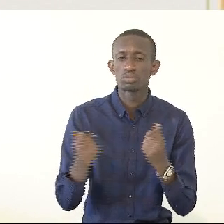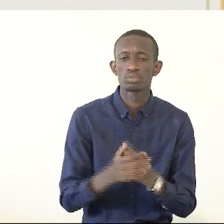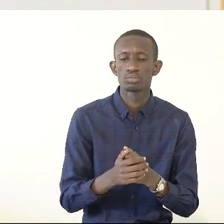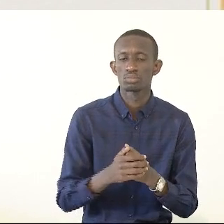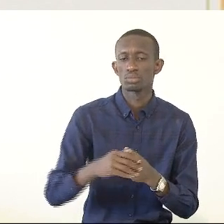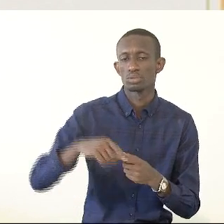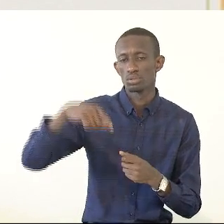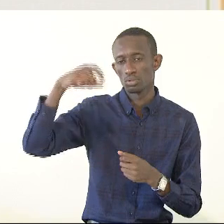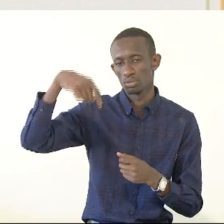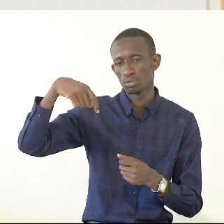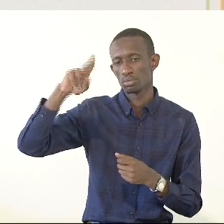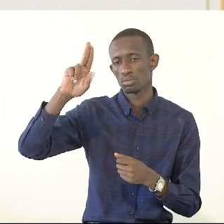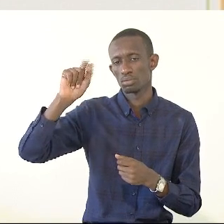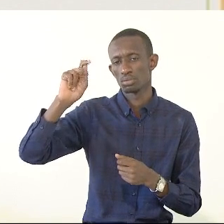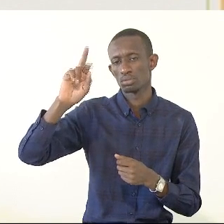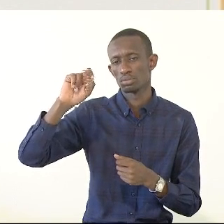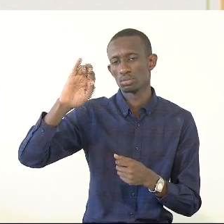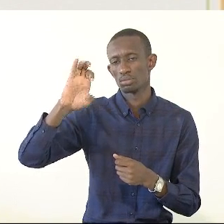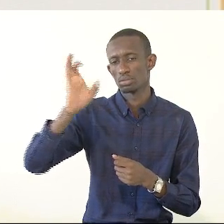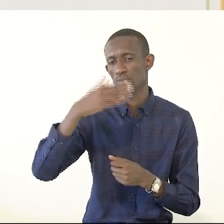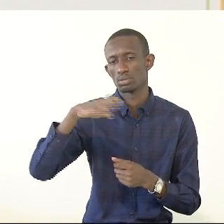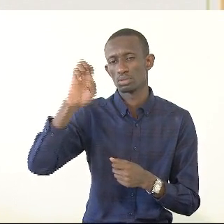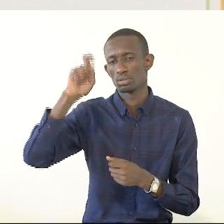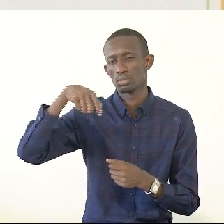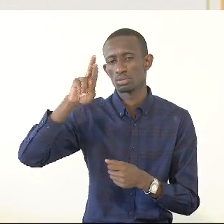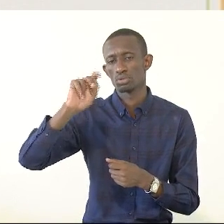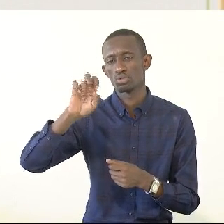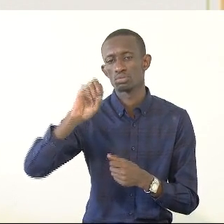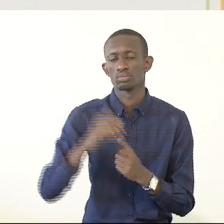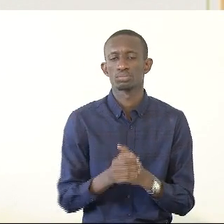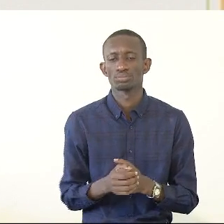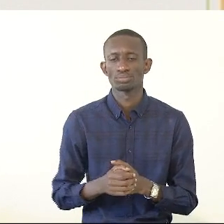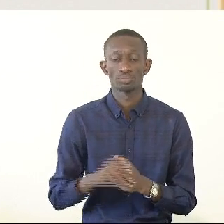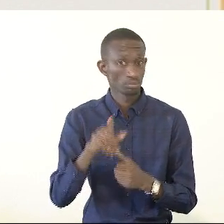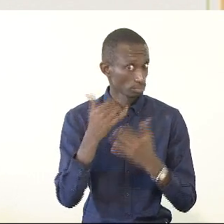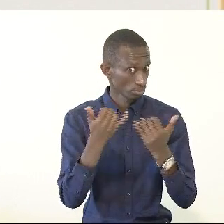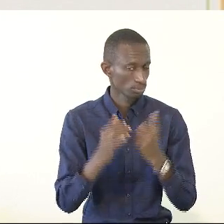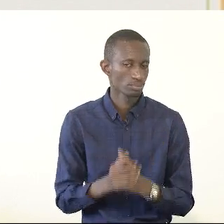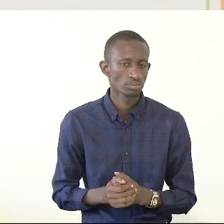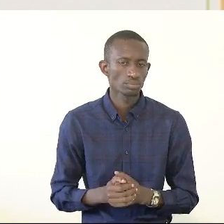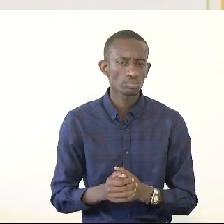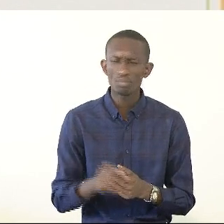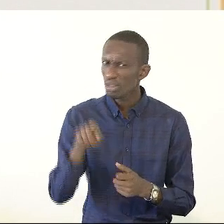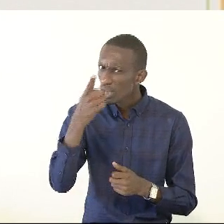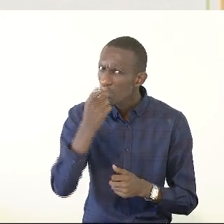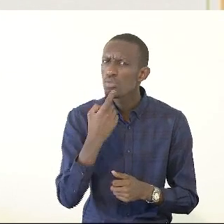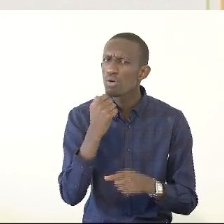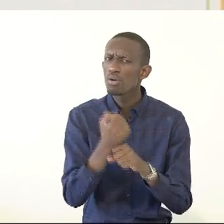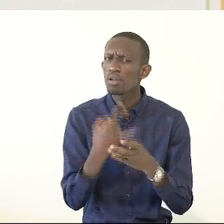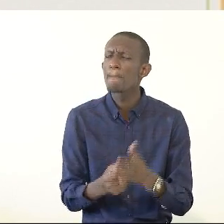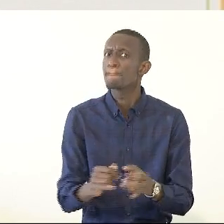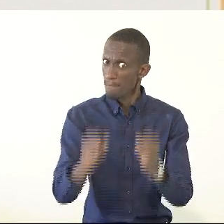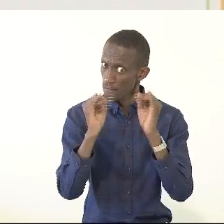we will actually use it to solve, to see the values of them. Now, the first thing you do when you're